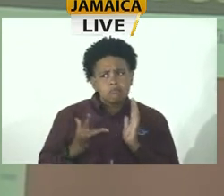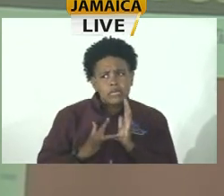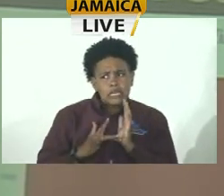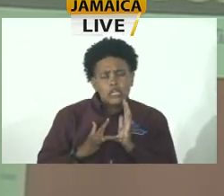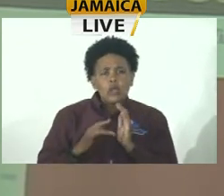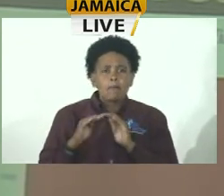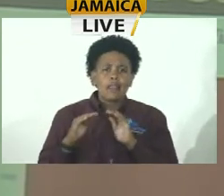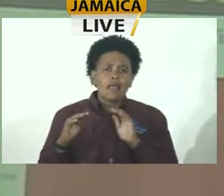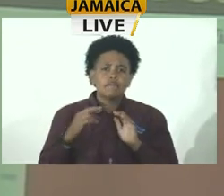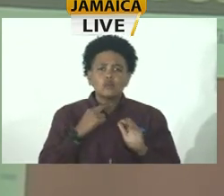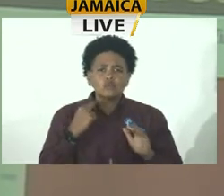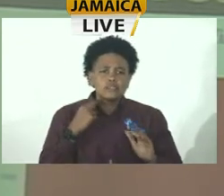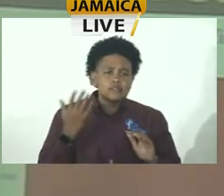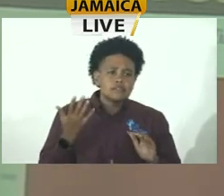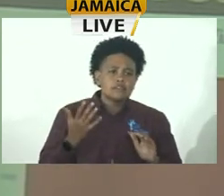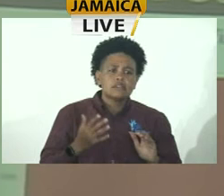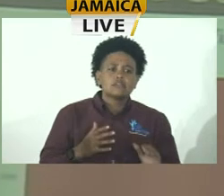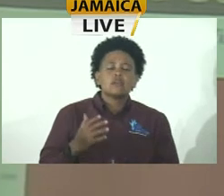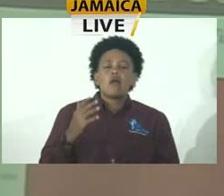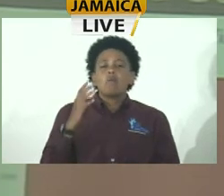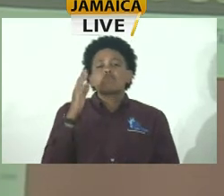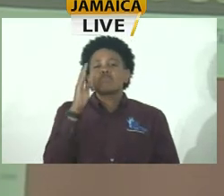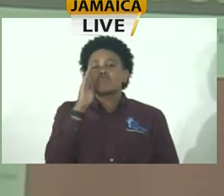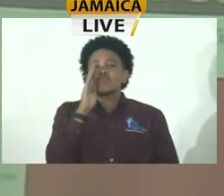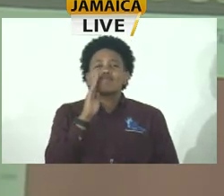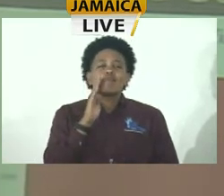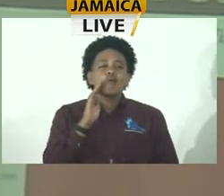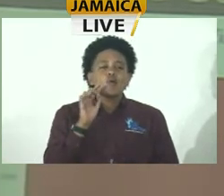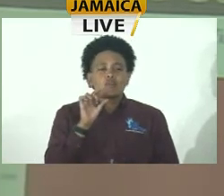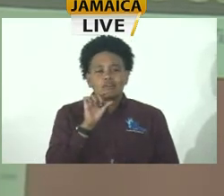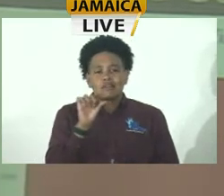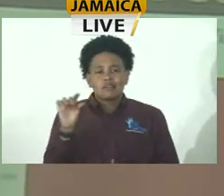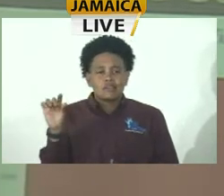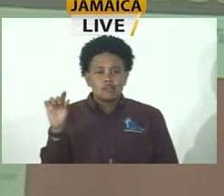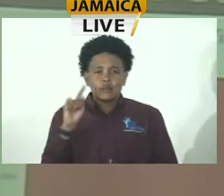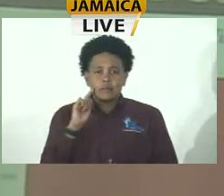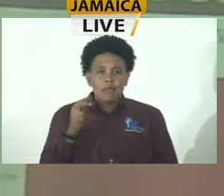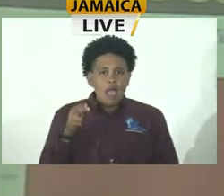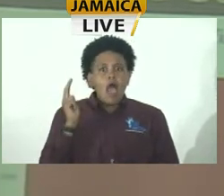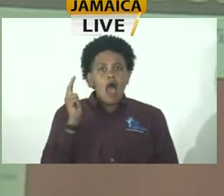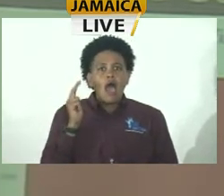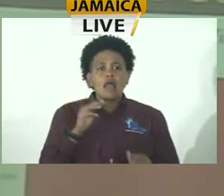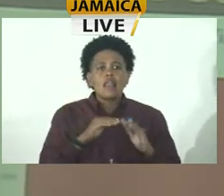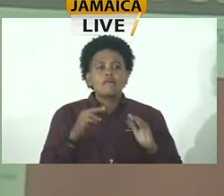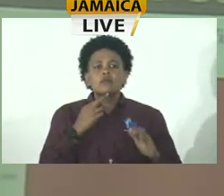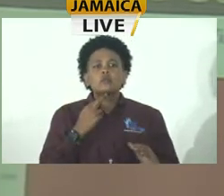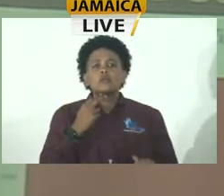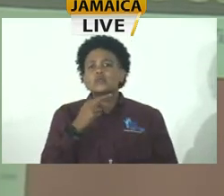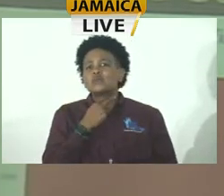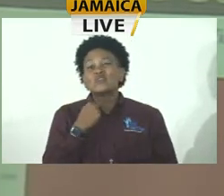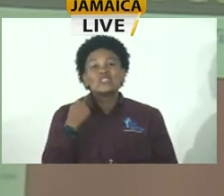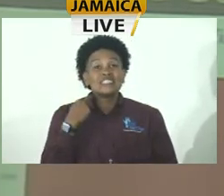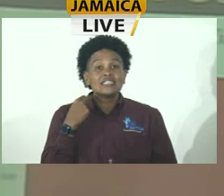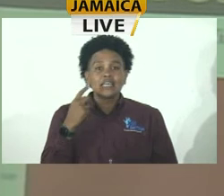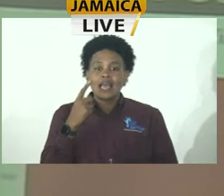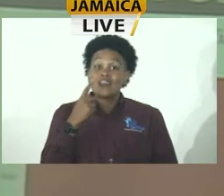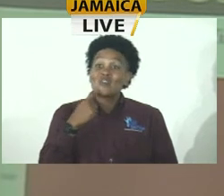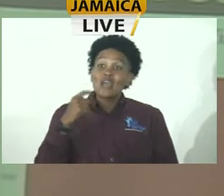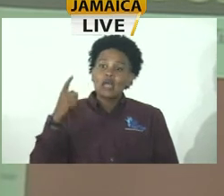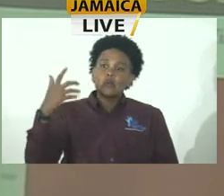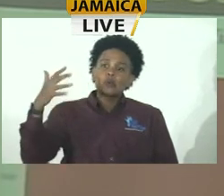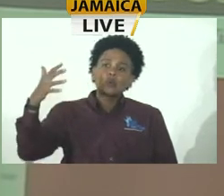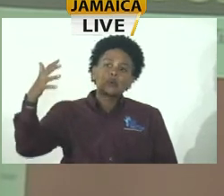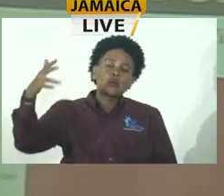level the amber would be high level and the red would be very high